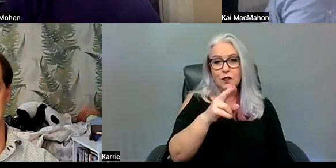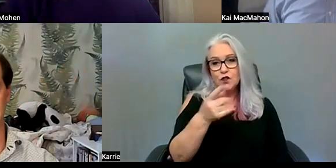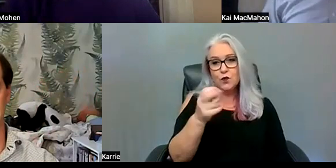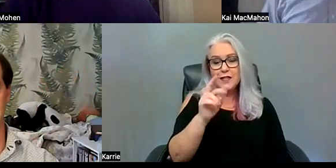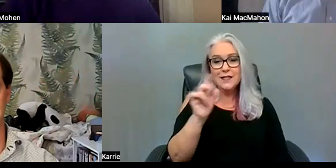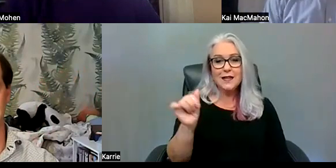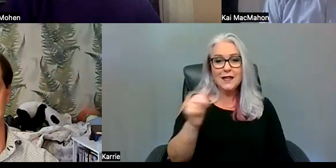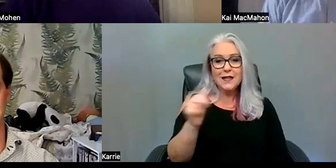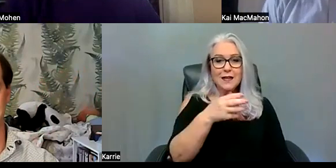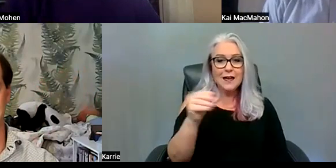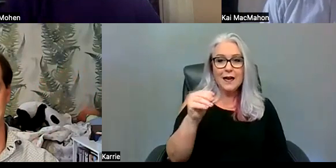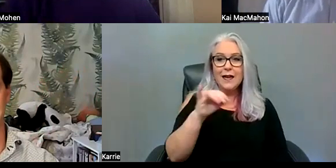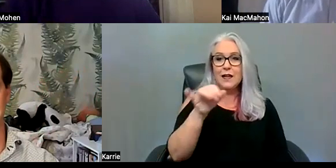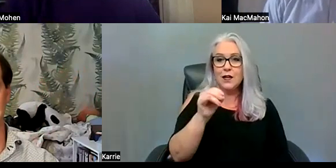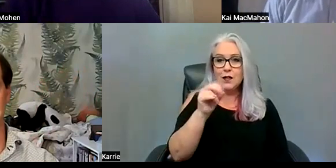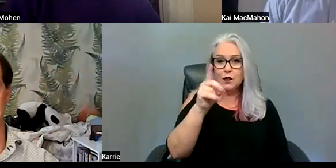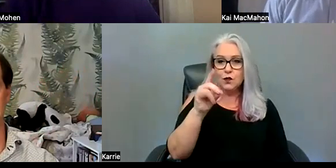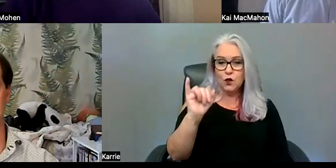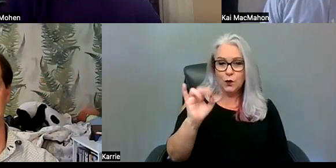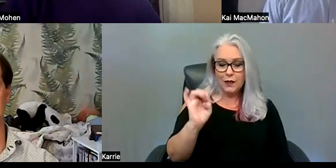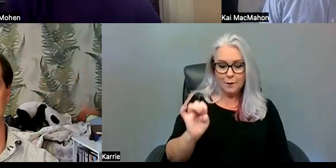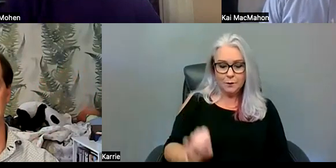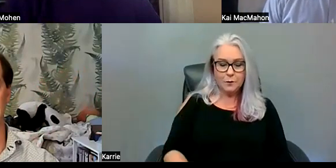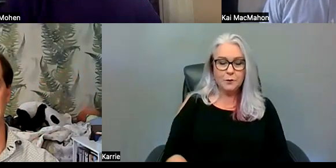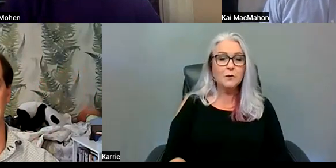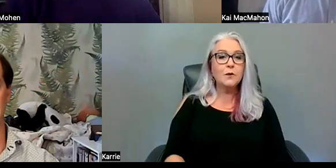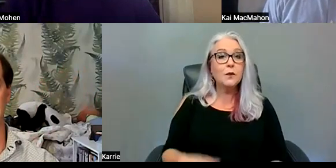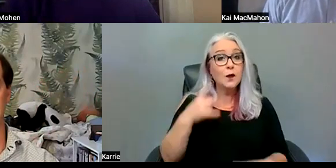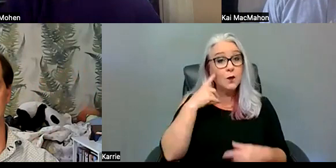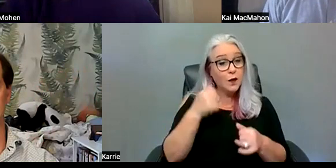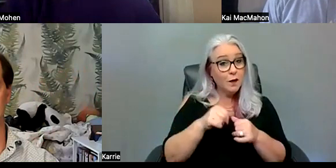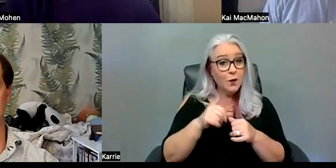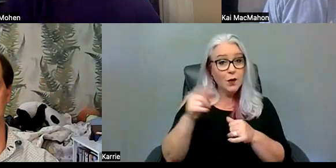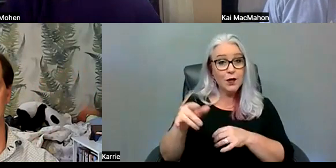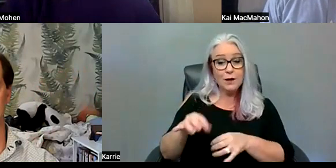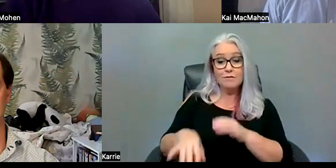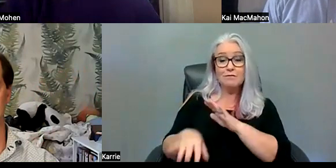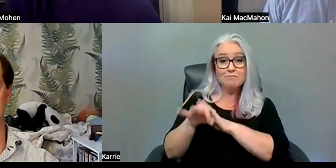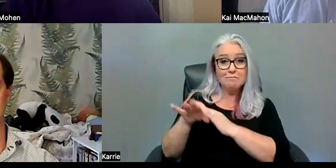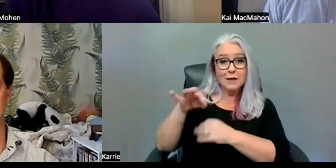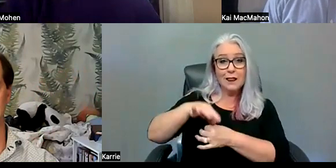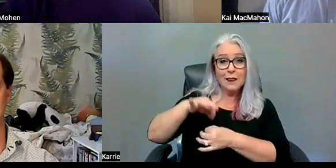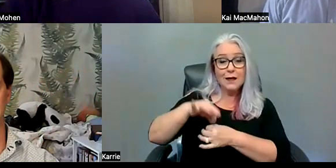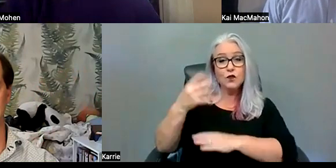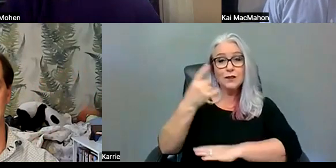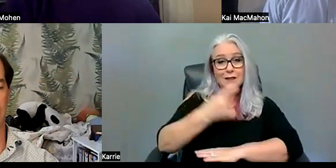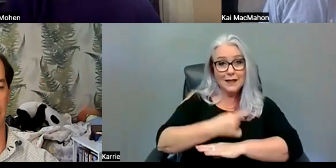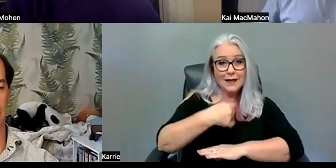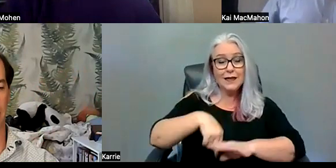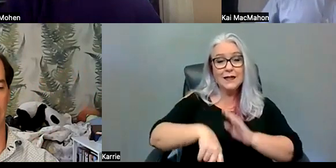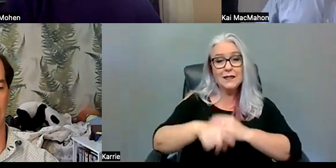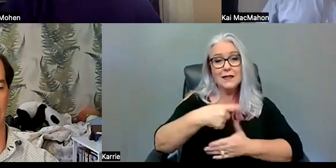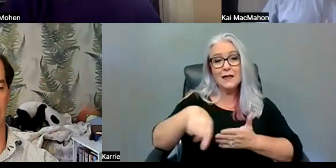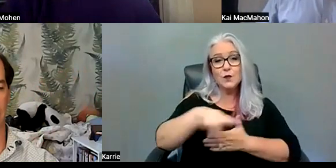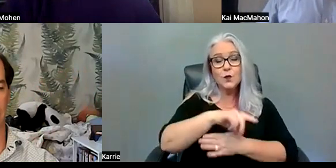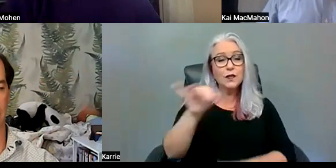and Jodie Meyer. A reminder that Election Day is next Tuesday, May 16th, and voting for candidates